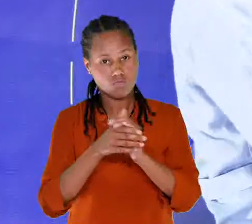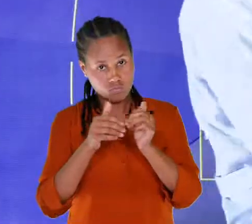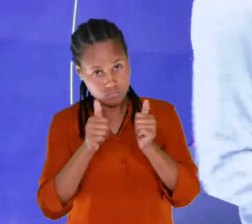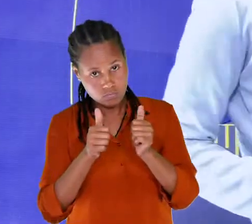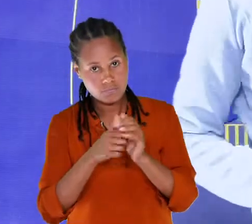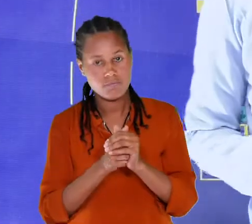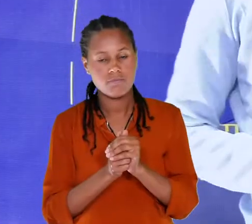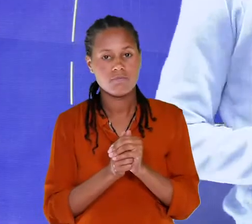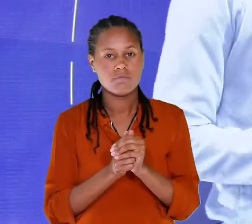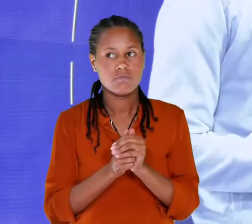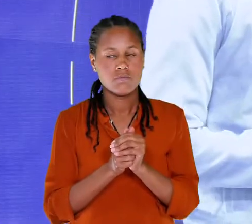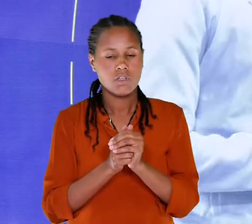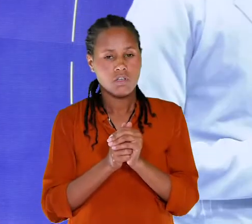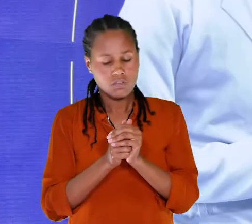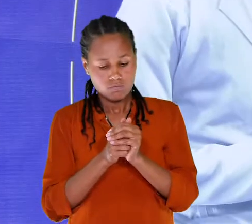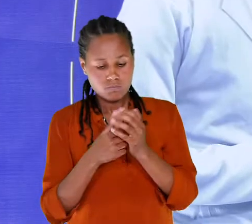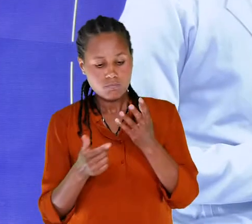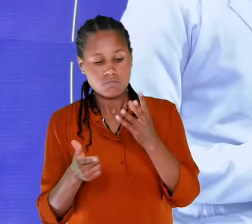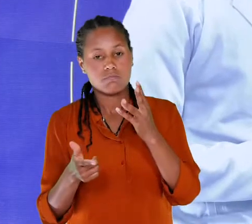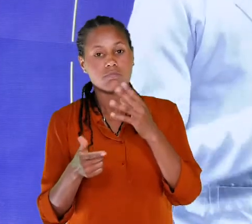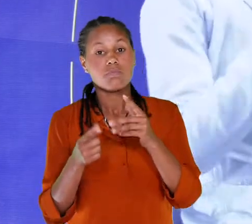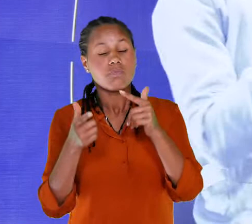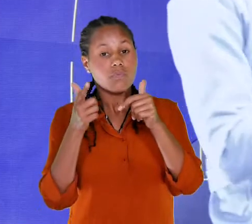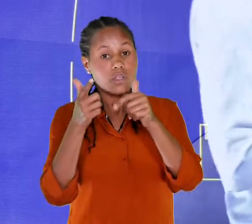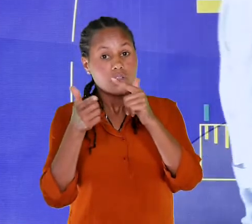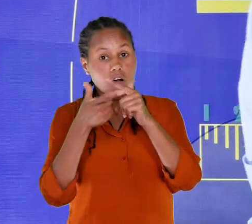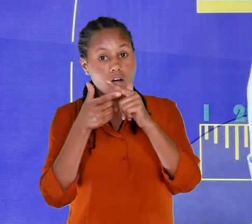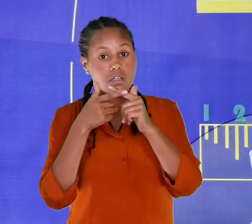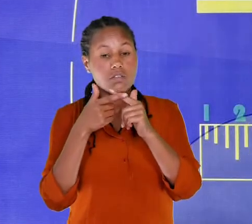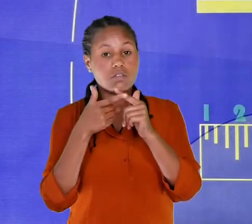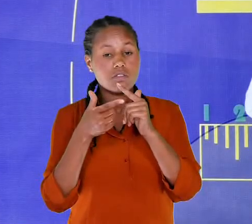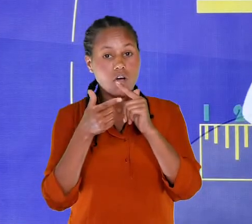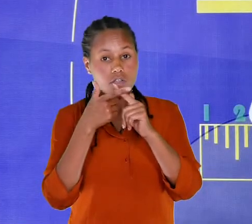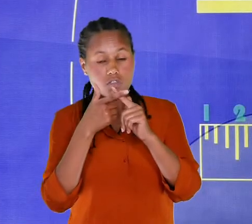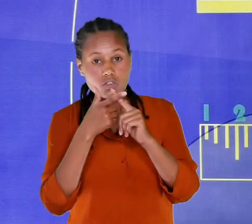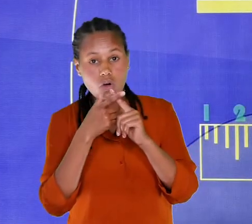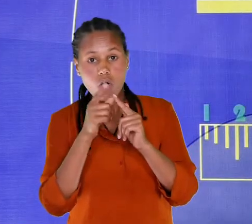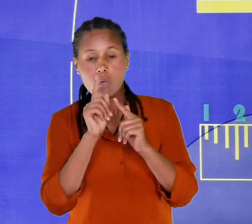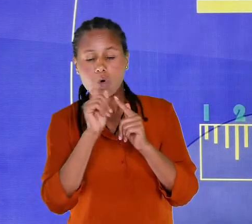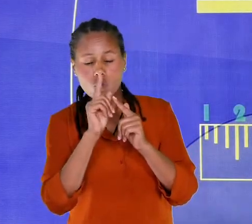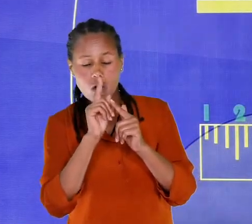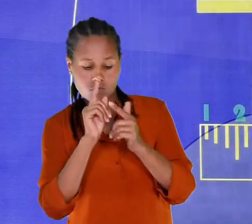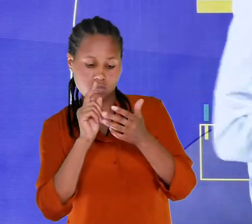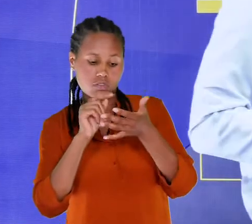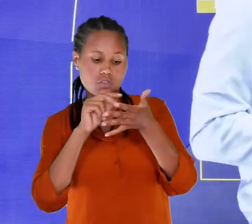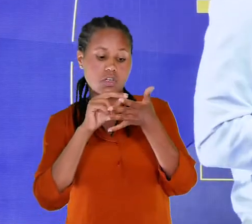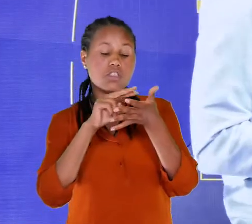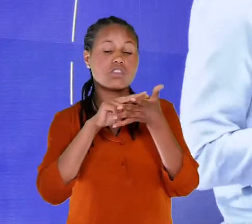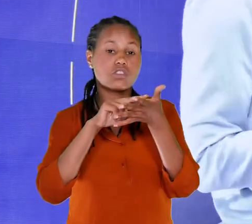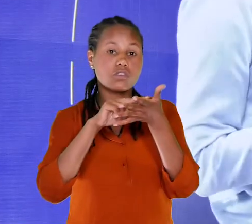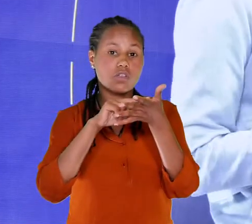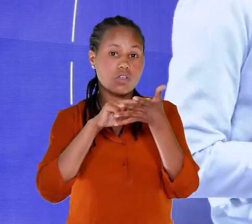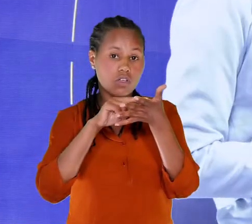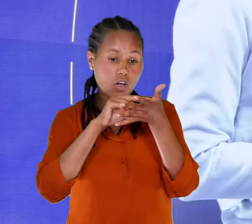Nice. The next activity will be about Araga's study plan.